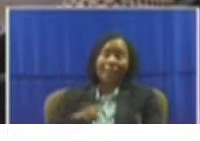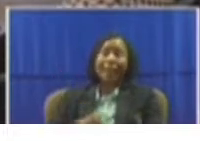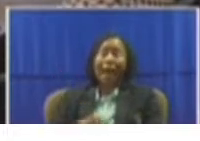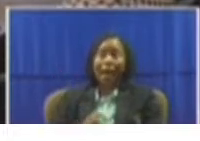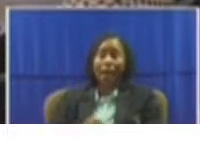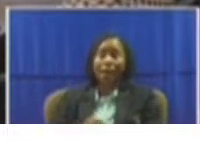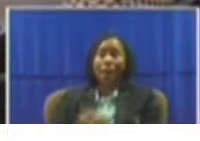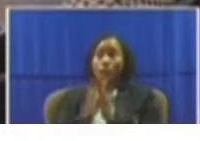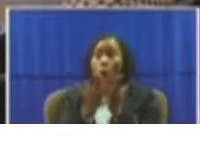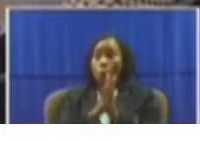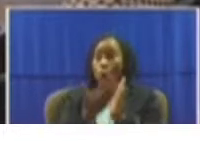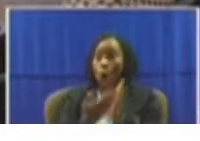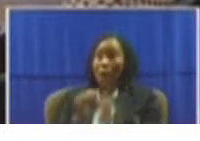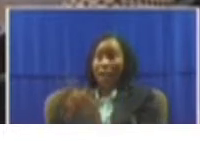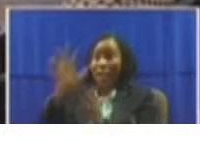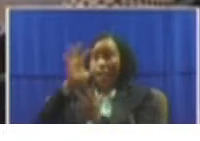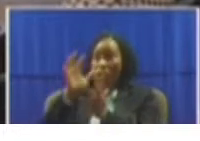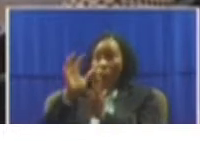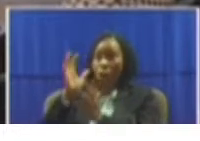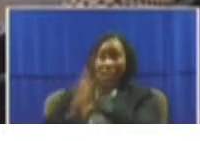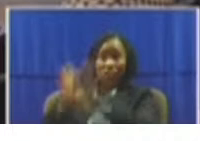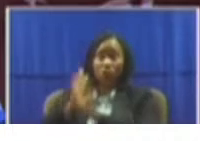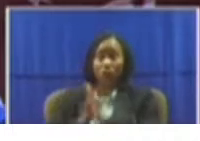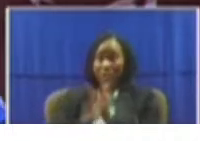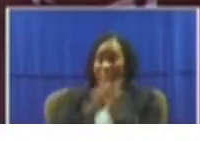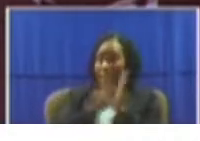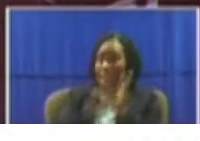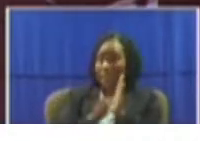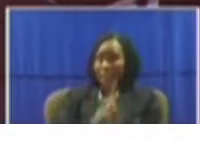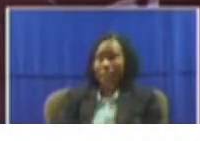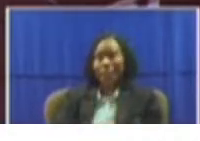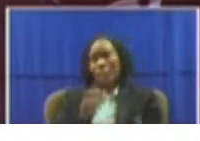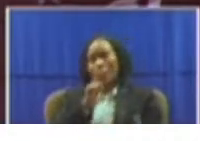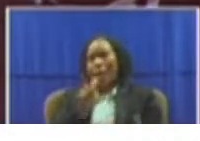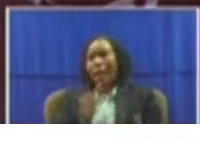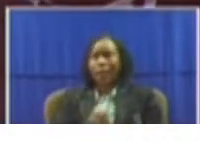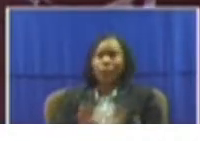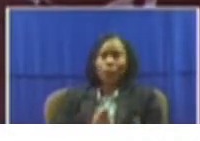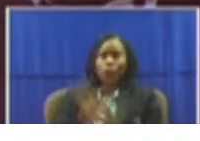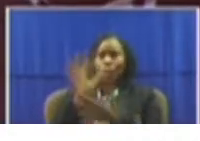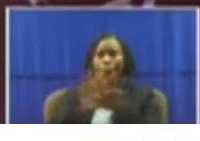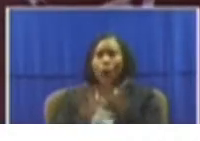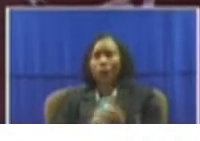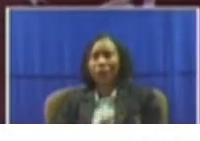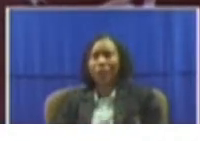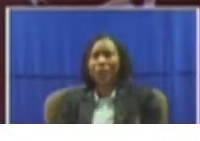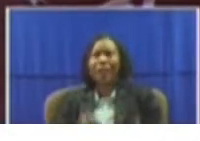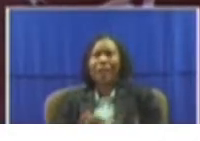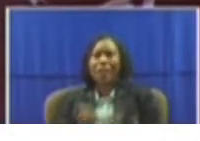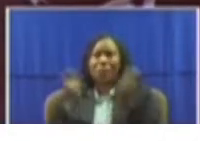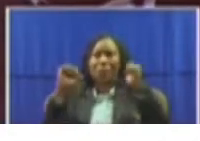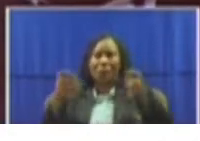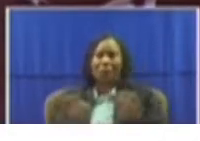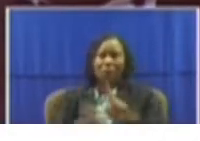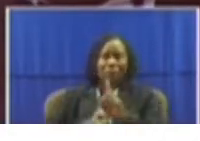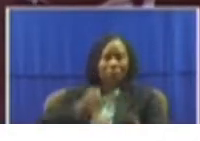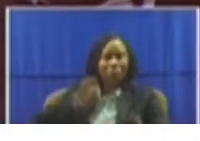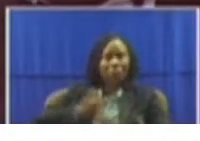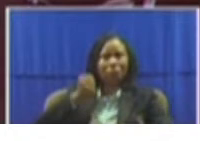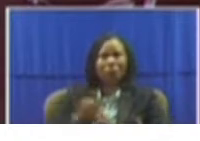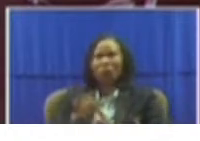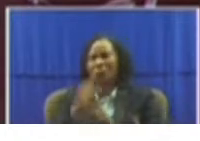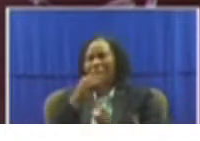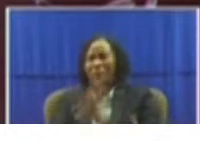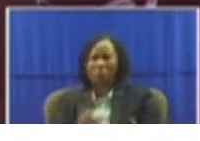written, they will tell a story of a liberation struggle movement that valiantly fought for the freedom of this